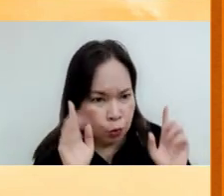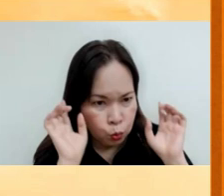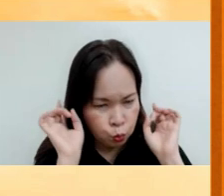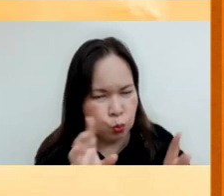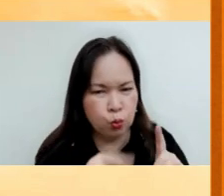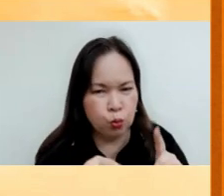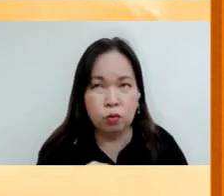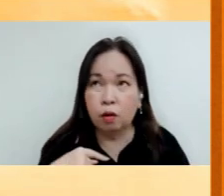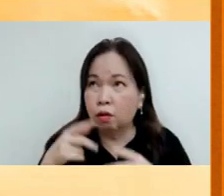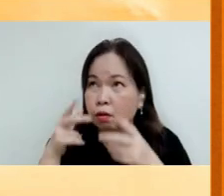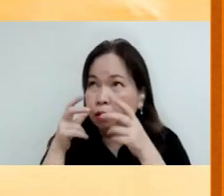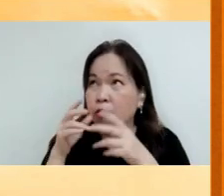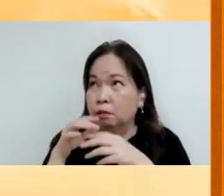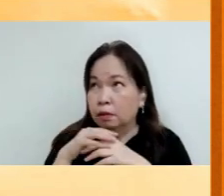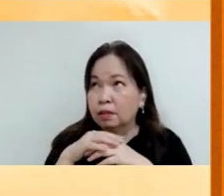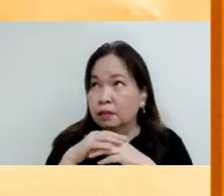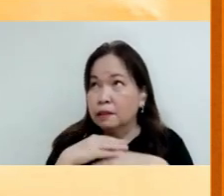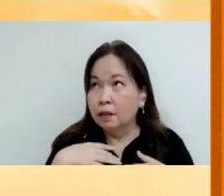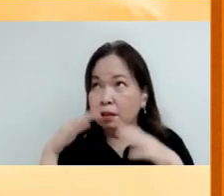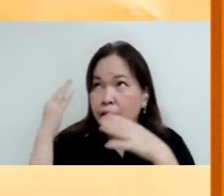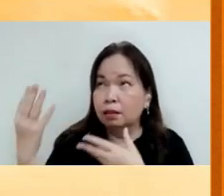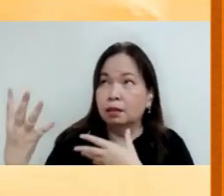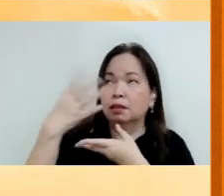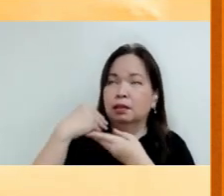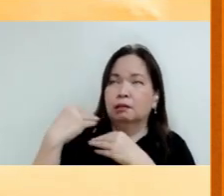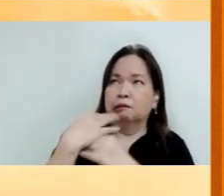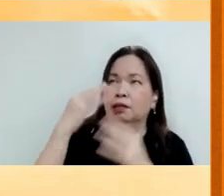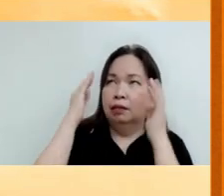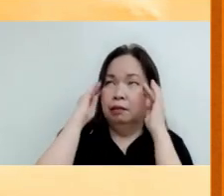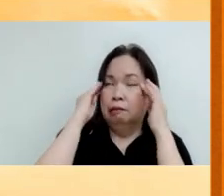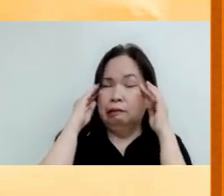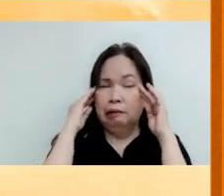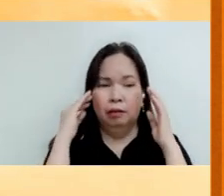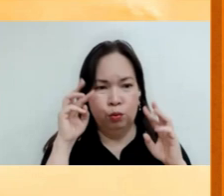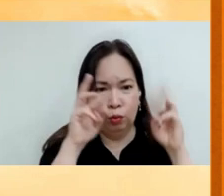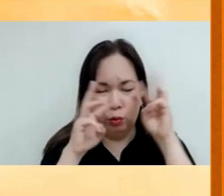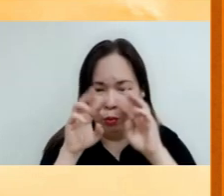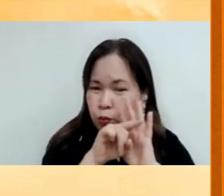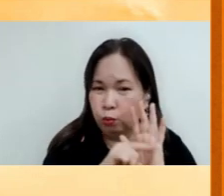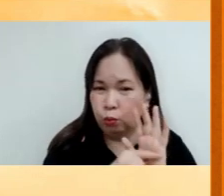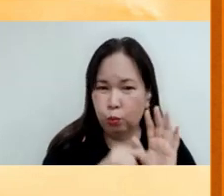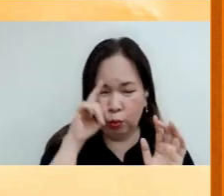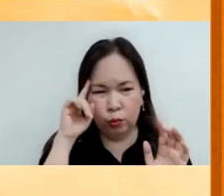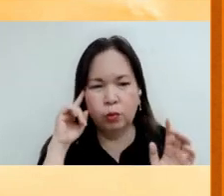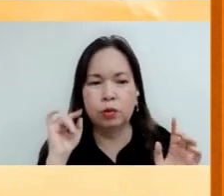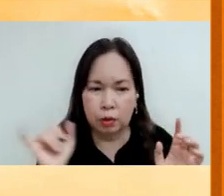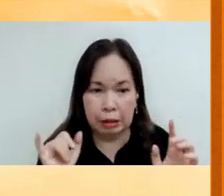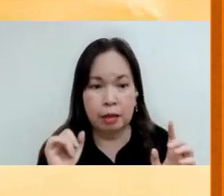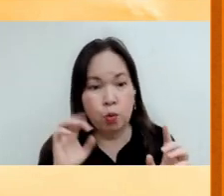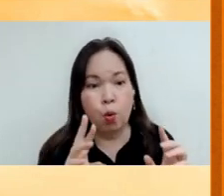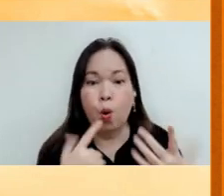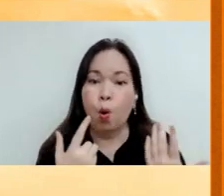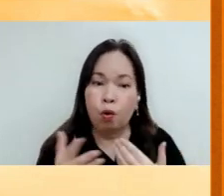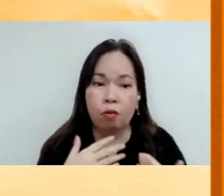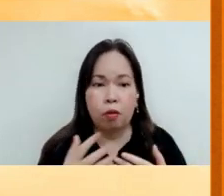start teaching that to the child, they start developing anxious thoughts as they grow older. Sex differences also plays a factor. So it